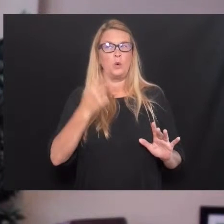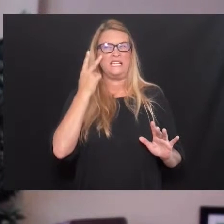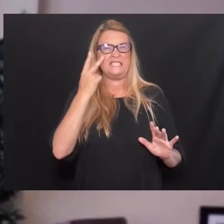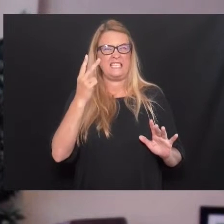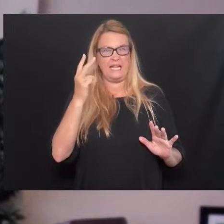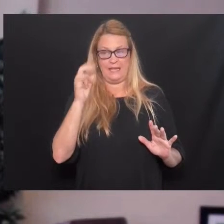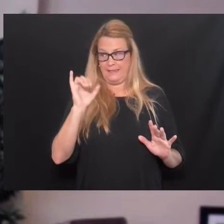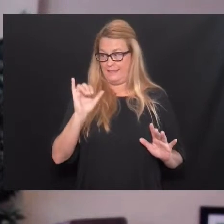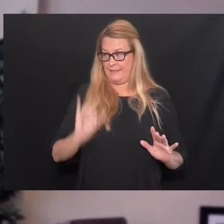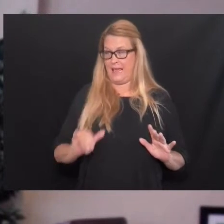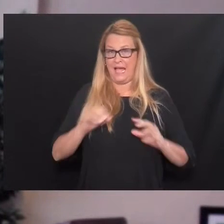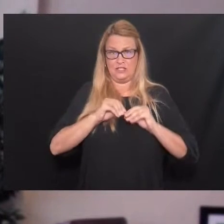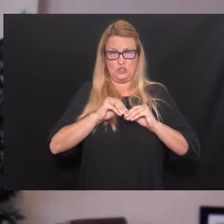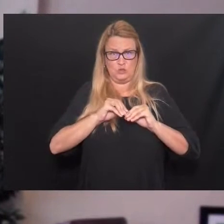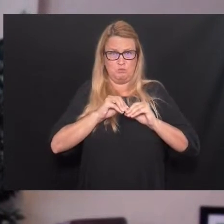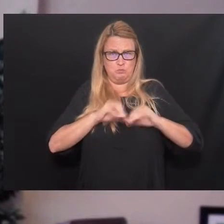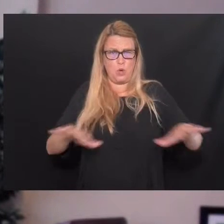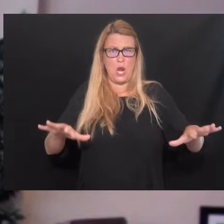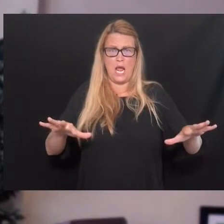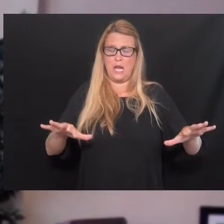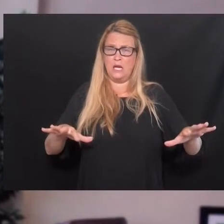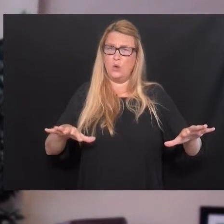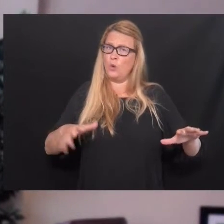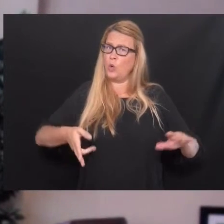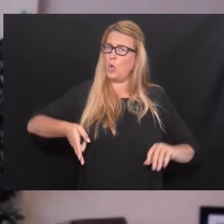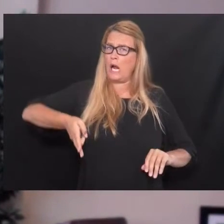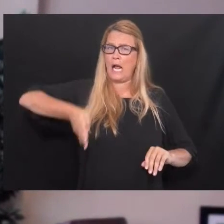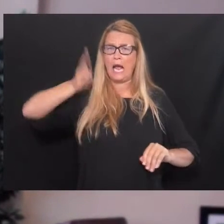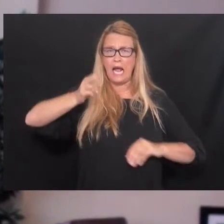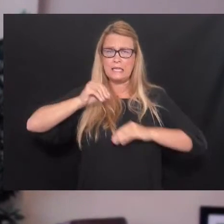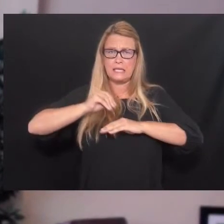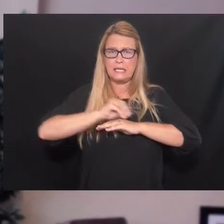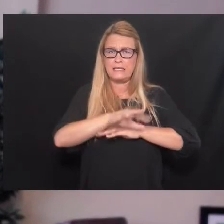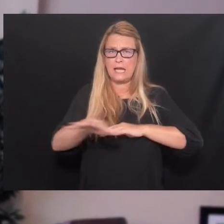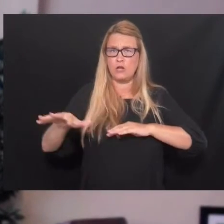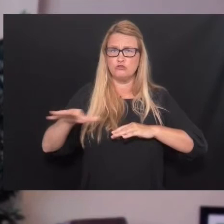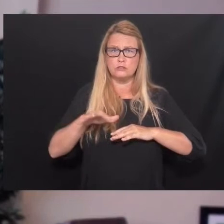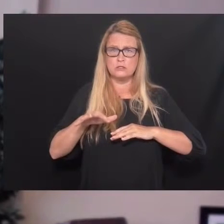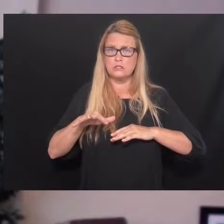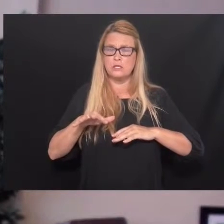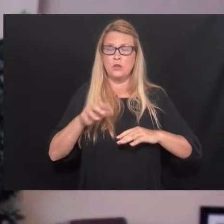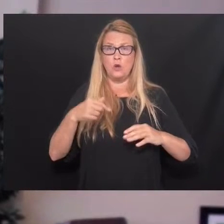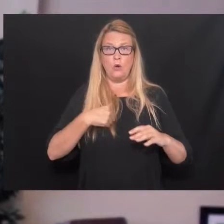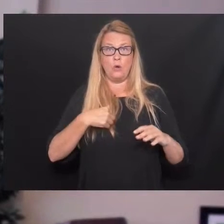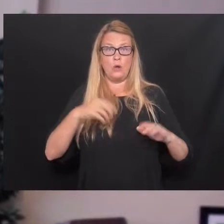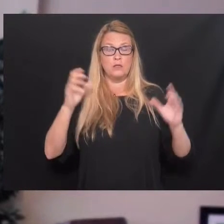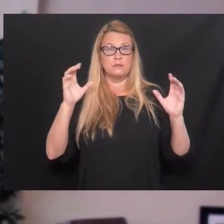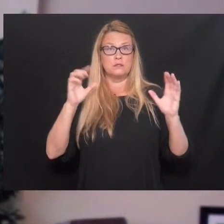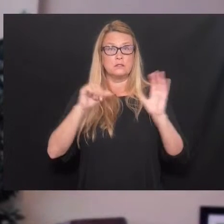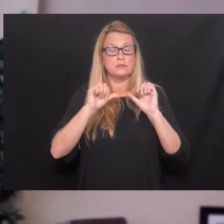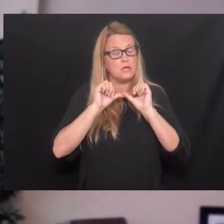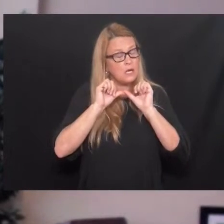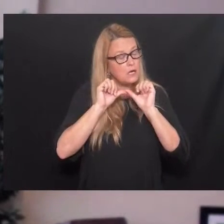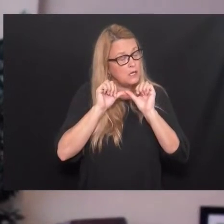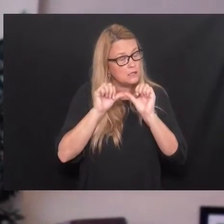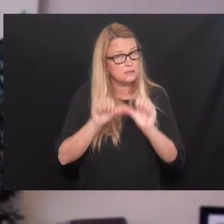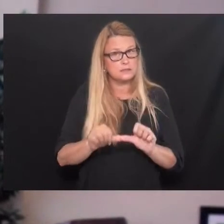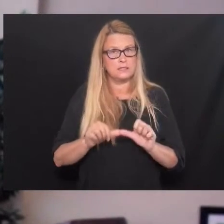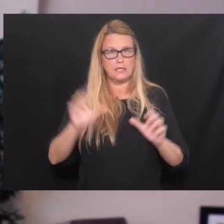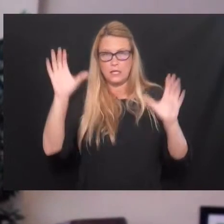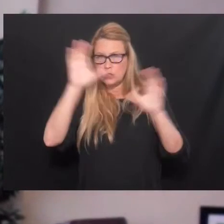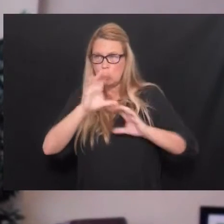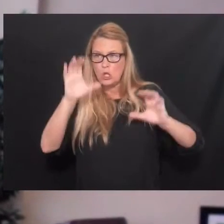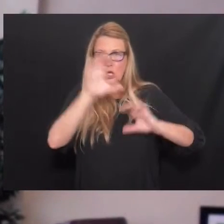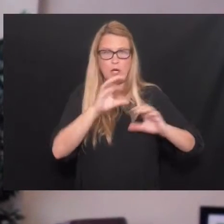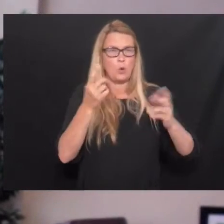infectious disease, as the governor said, we are constantly on the lookout to find out what's happened in other